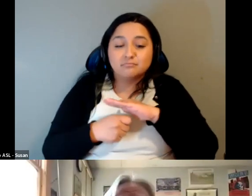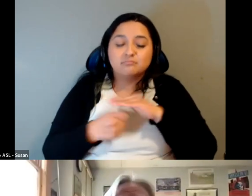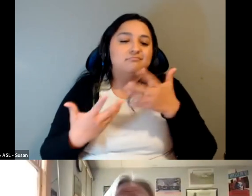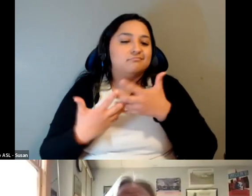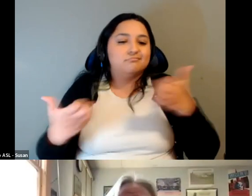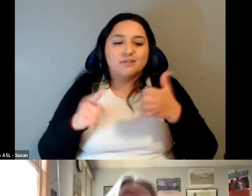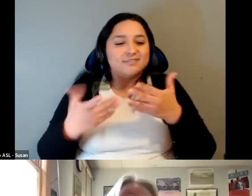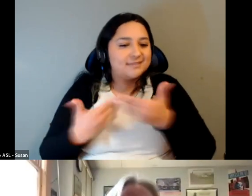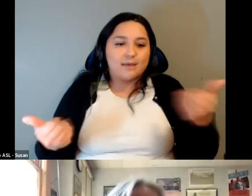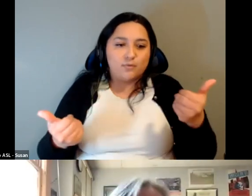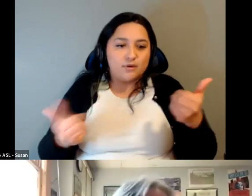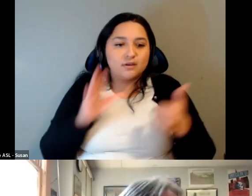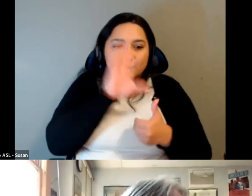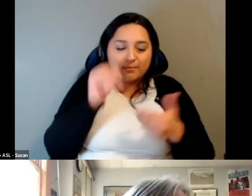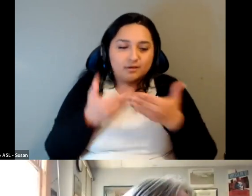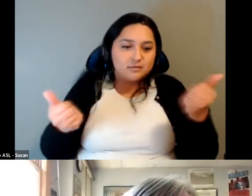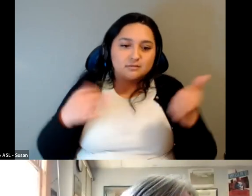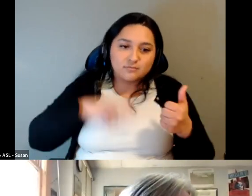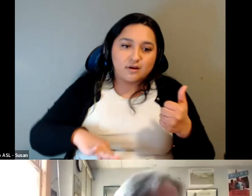Thanks for that.